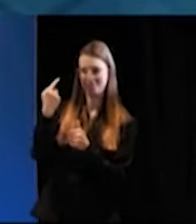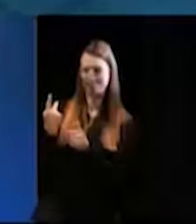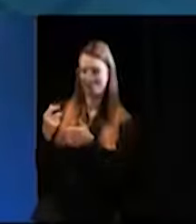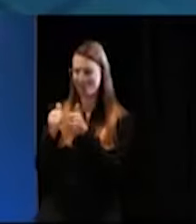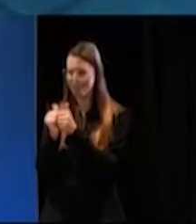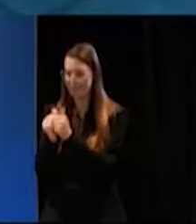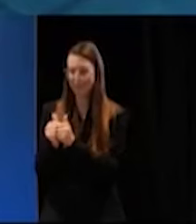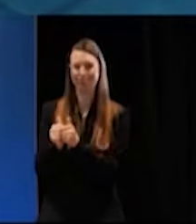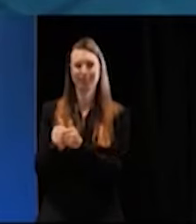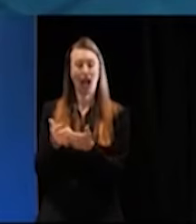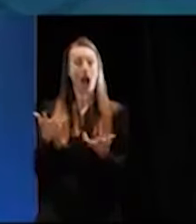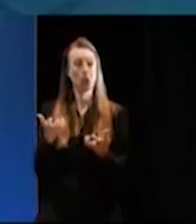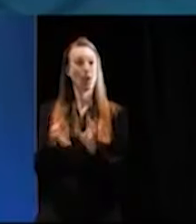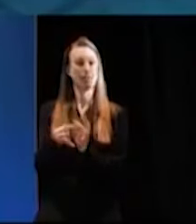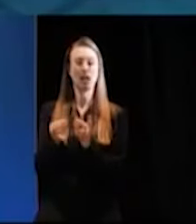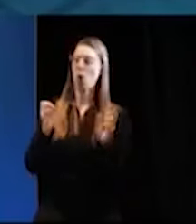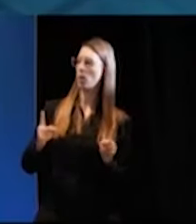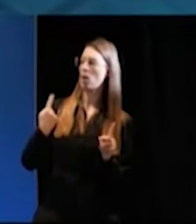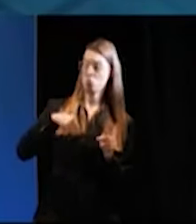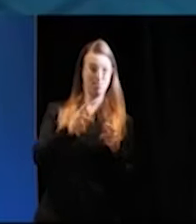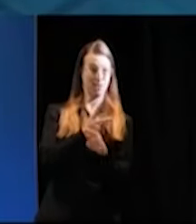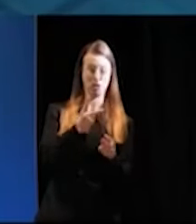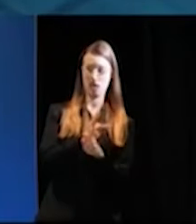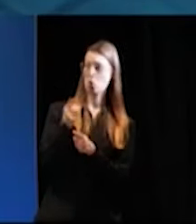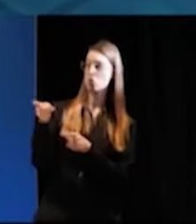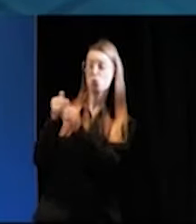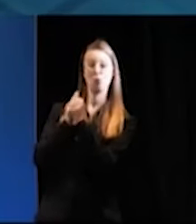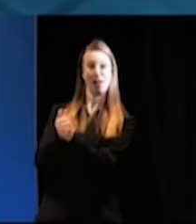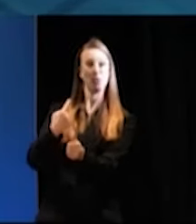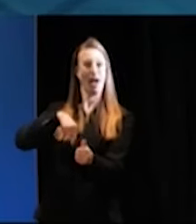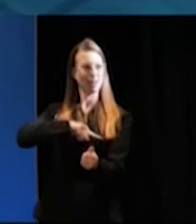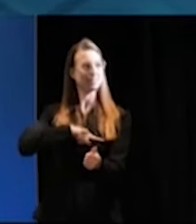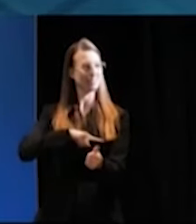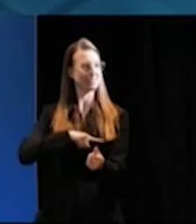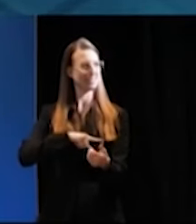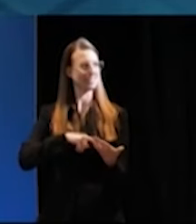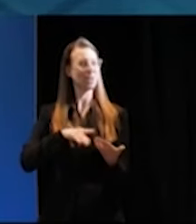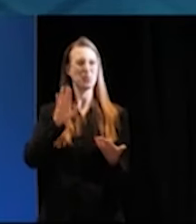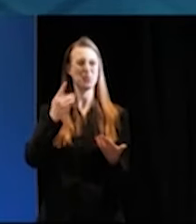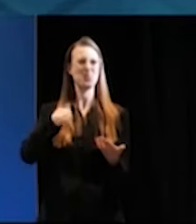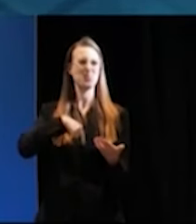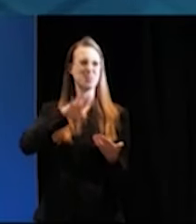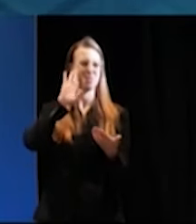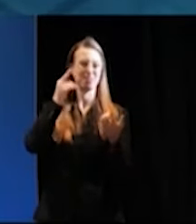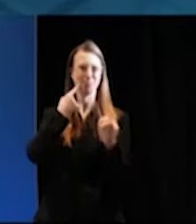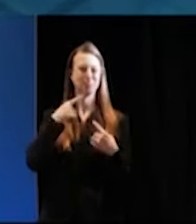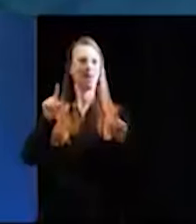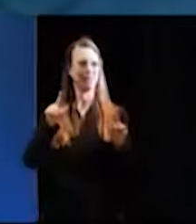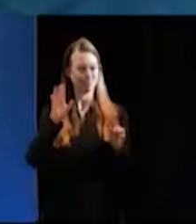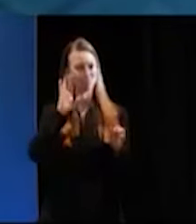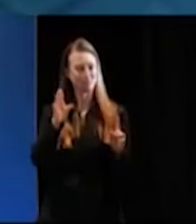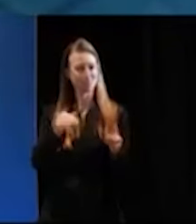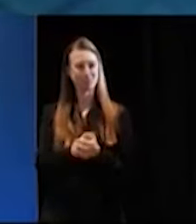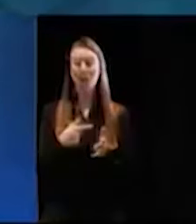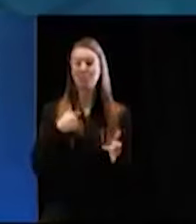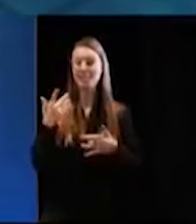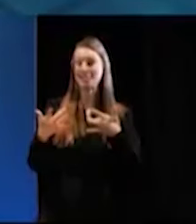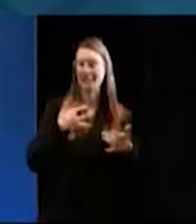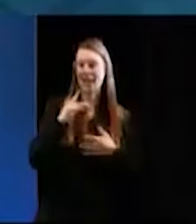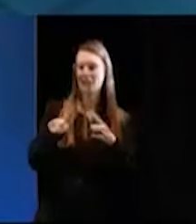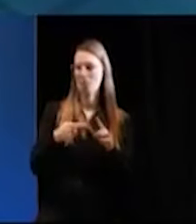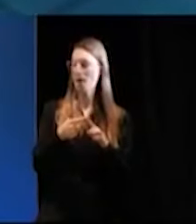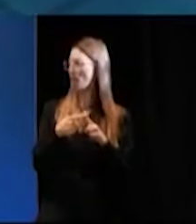us because we figured it out. We will get there. And I'm so excited about this, all the above